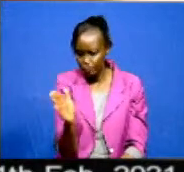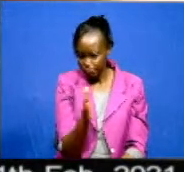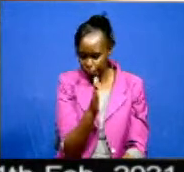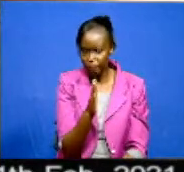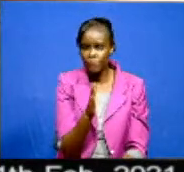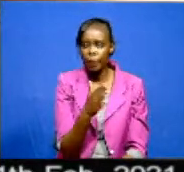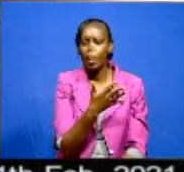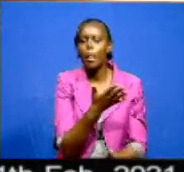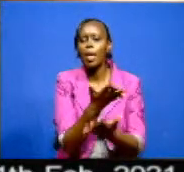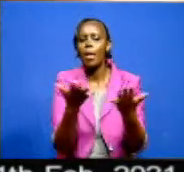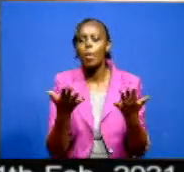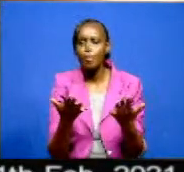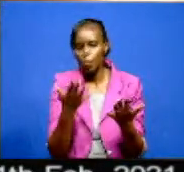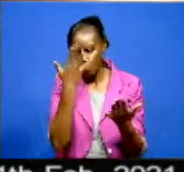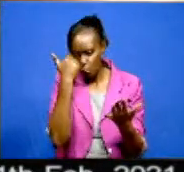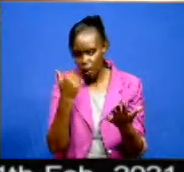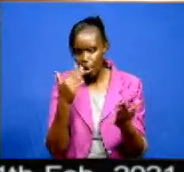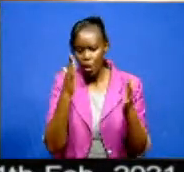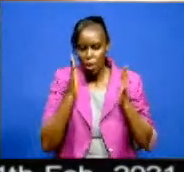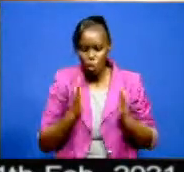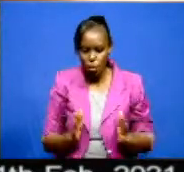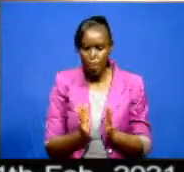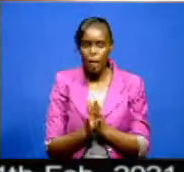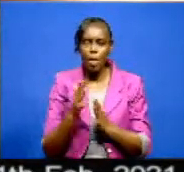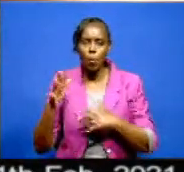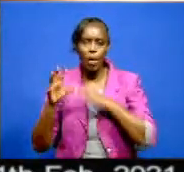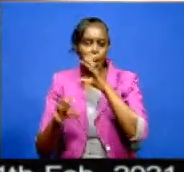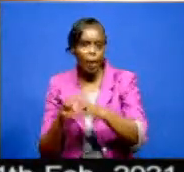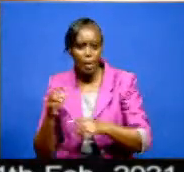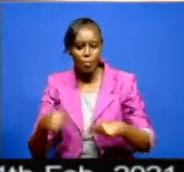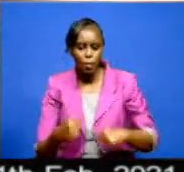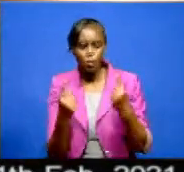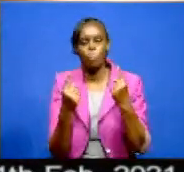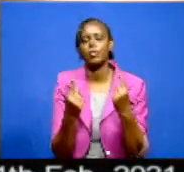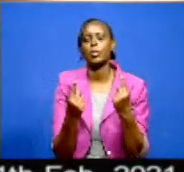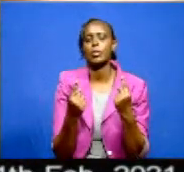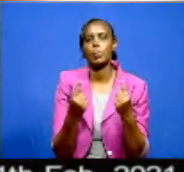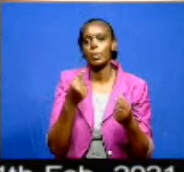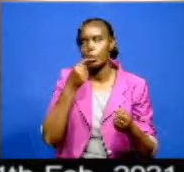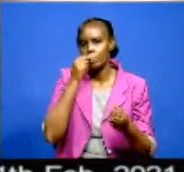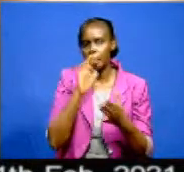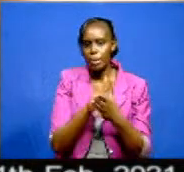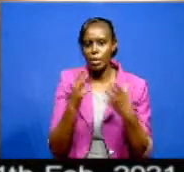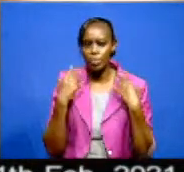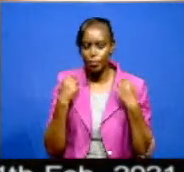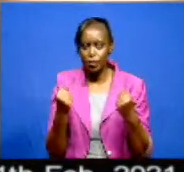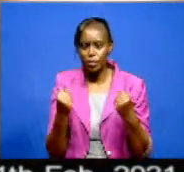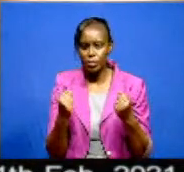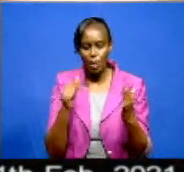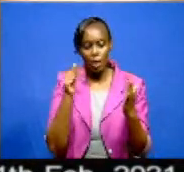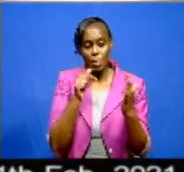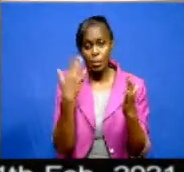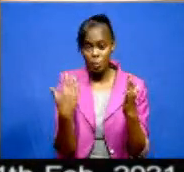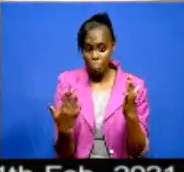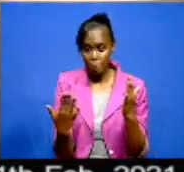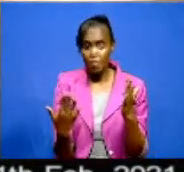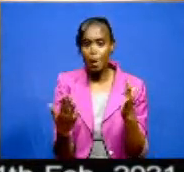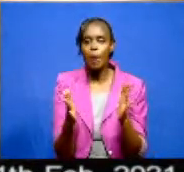of human wildlife conflict, Madam Speaker. And we strongly believe this session of paper